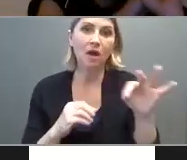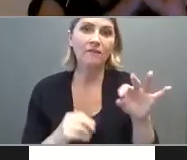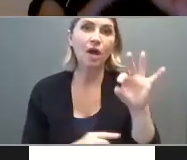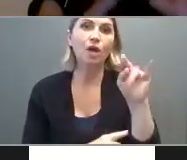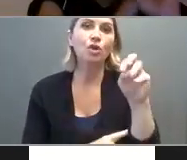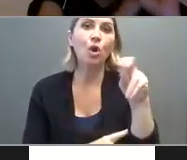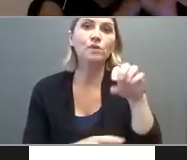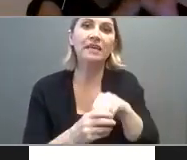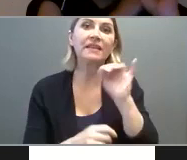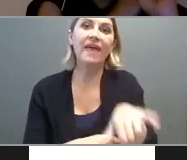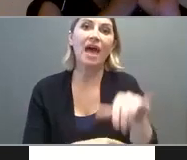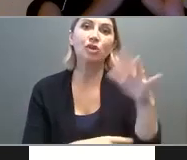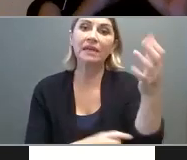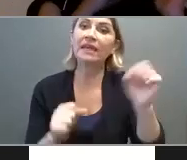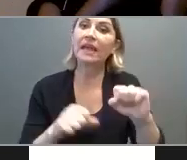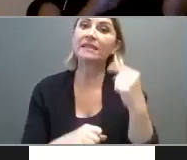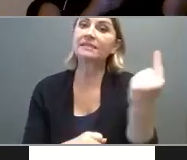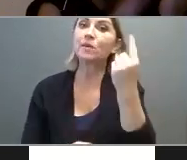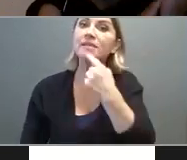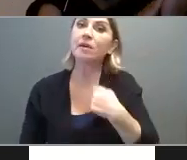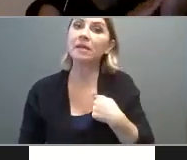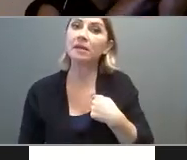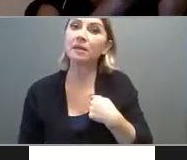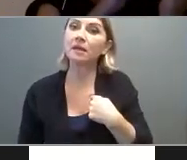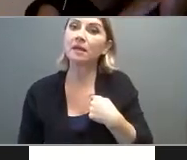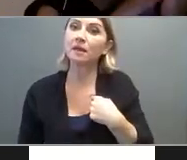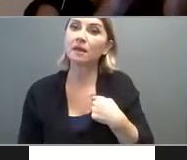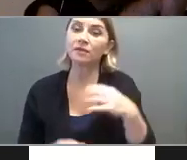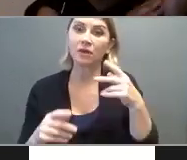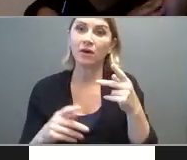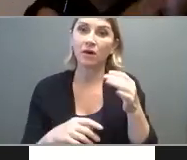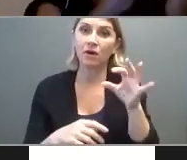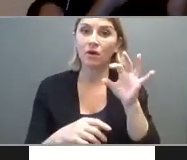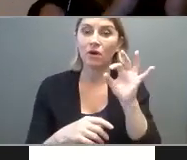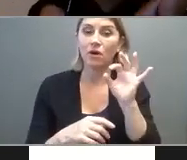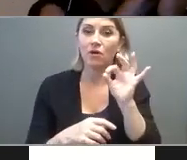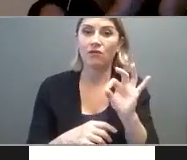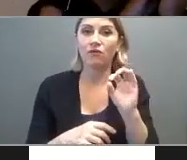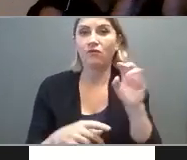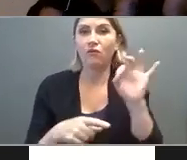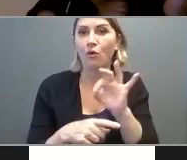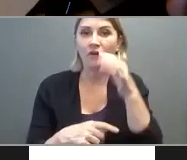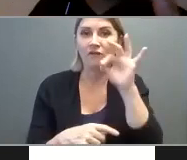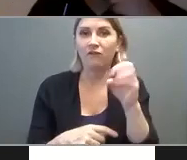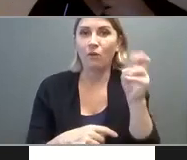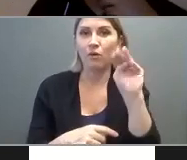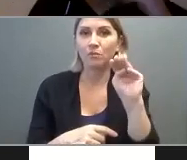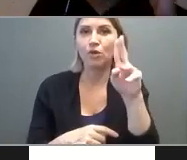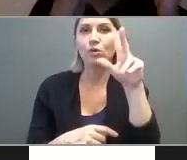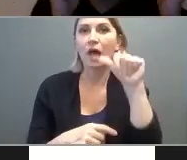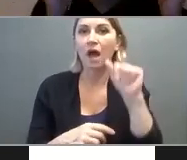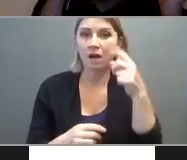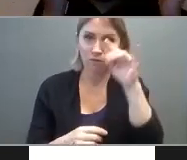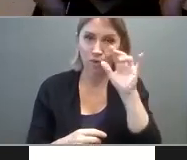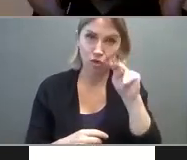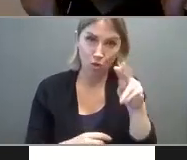tree. So can someone tell me that formula for the number of nodes in a full binary tree?